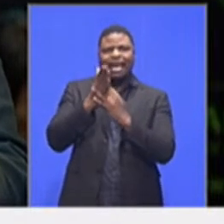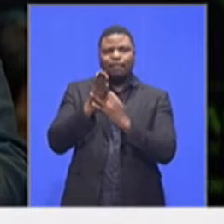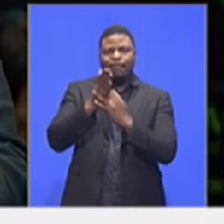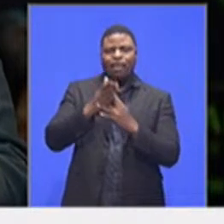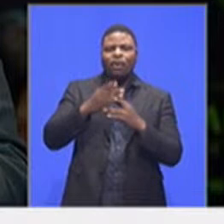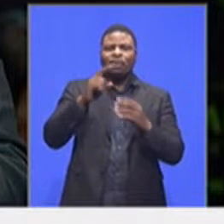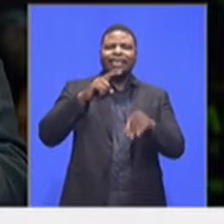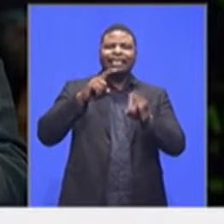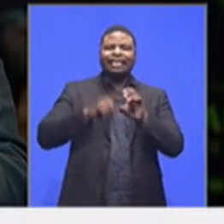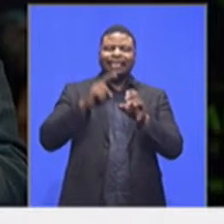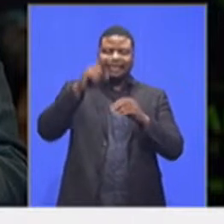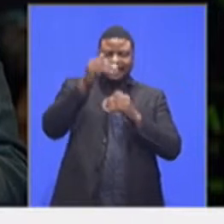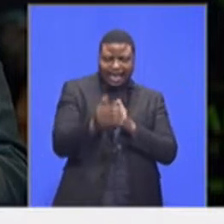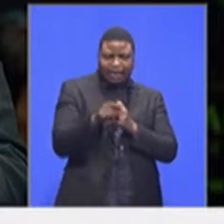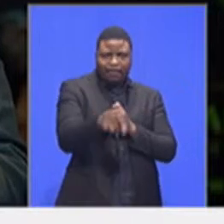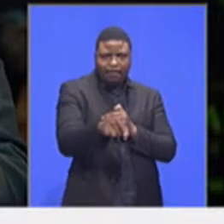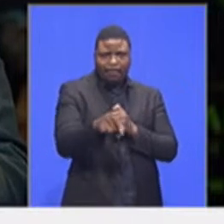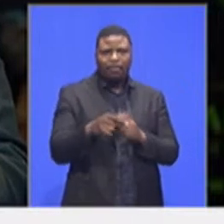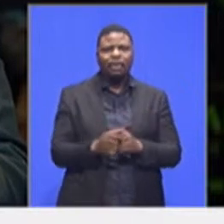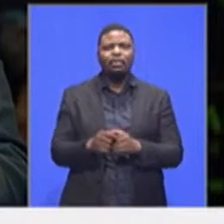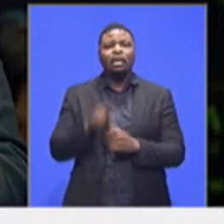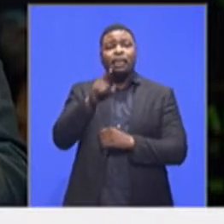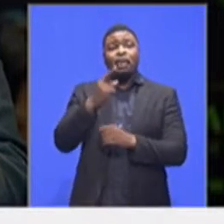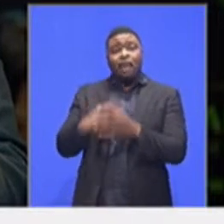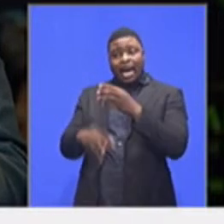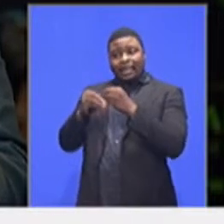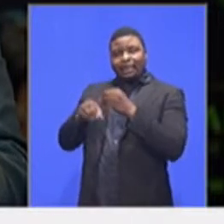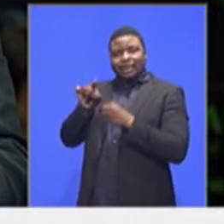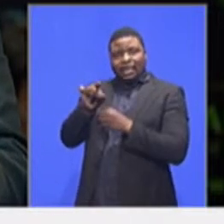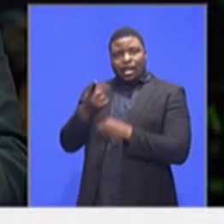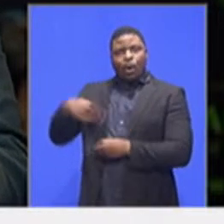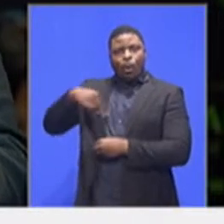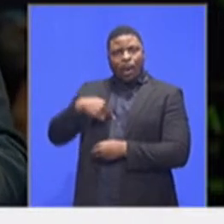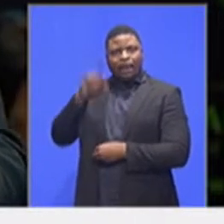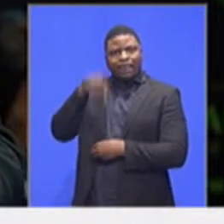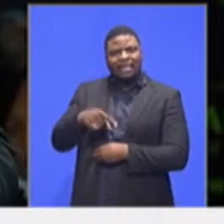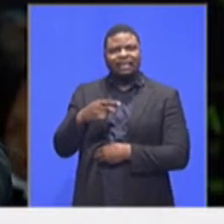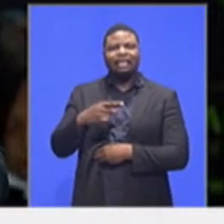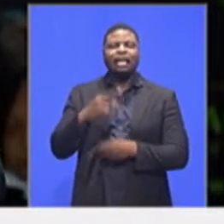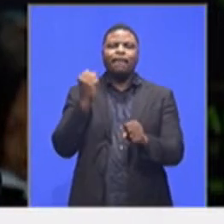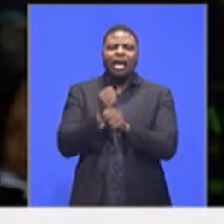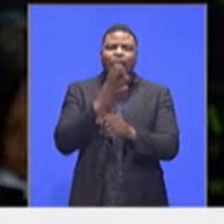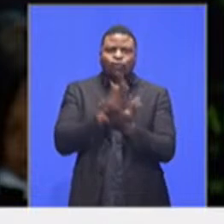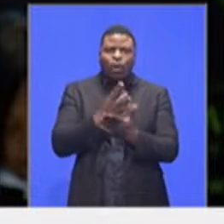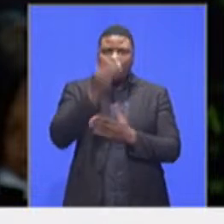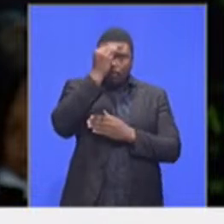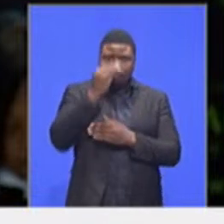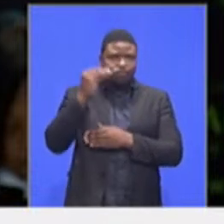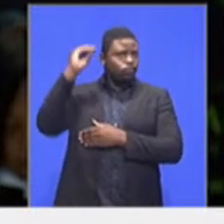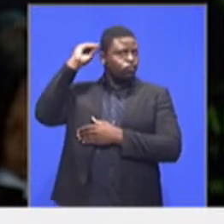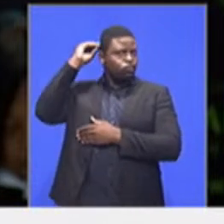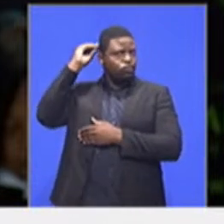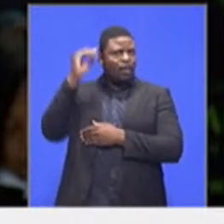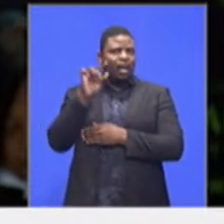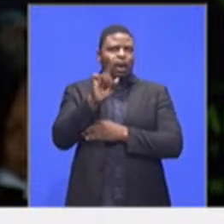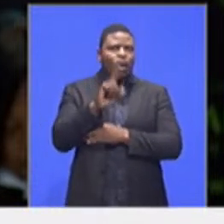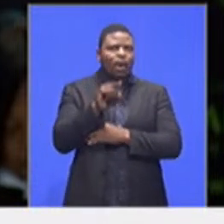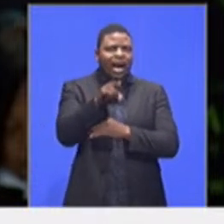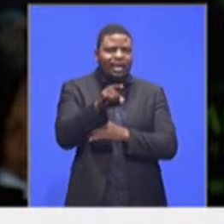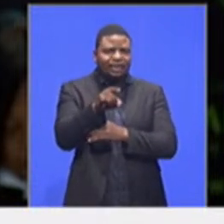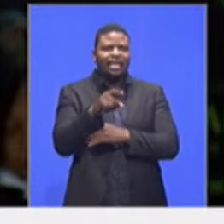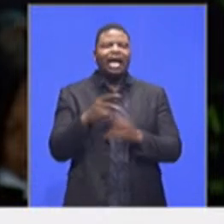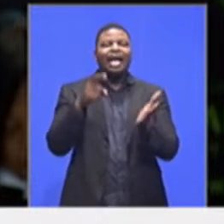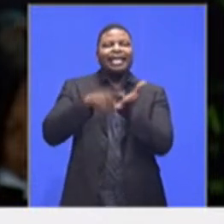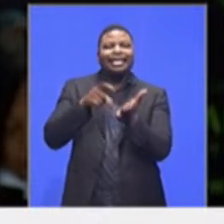policy stance. In addition, we must consider the consolidated position, which includes debt service